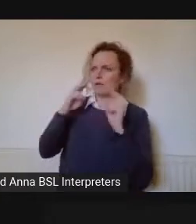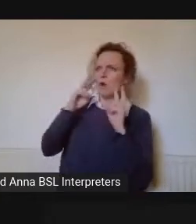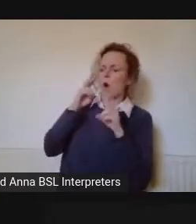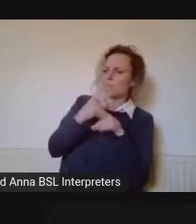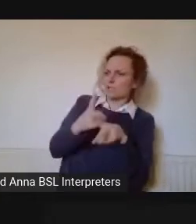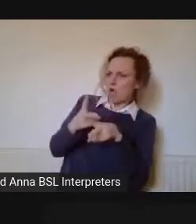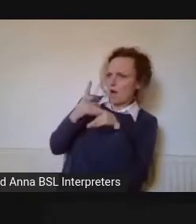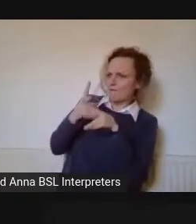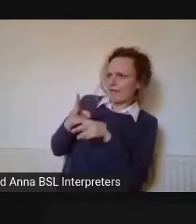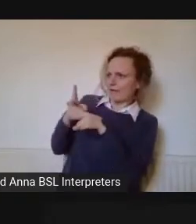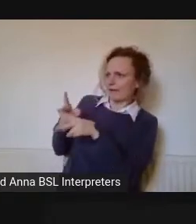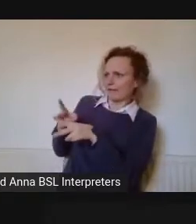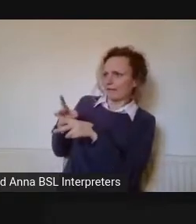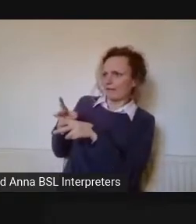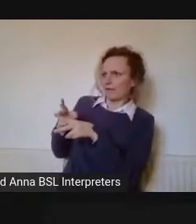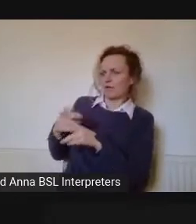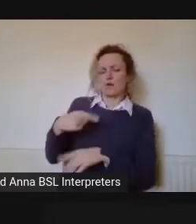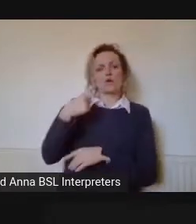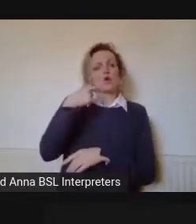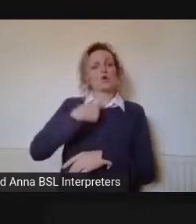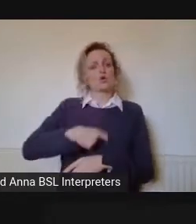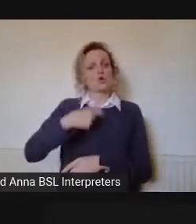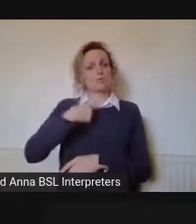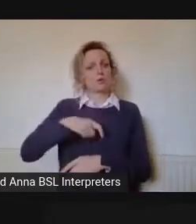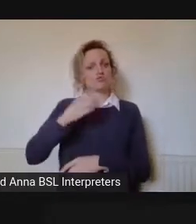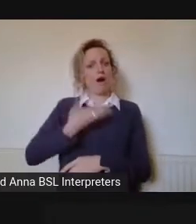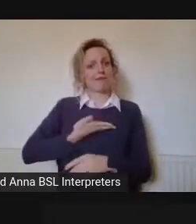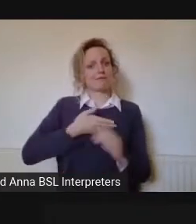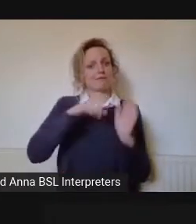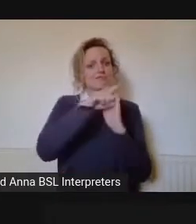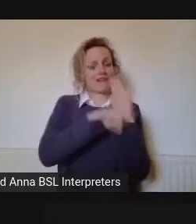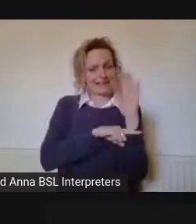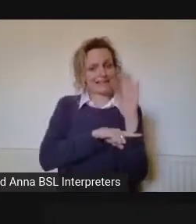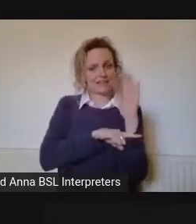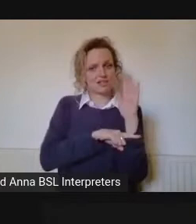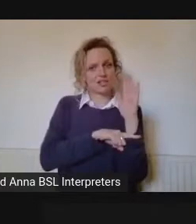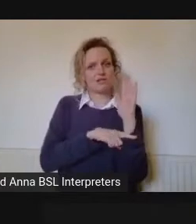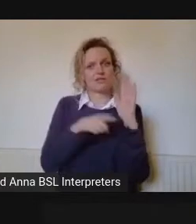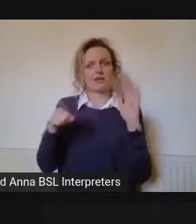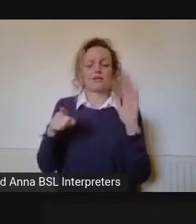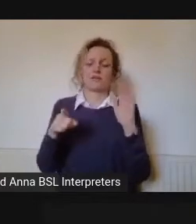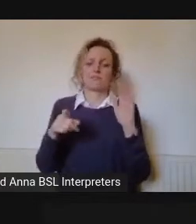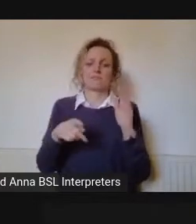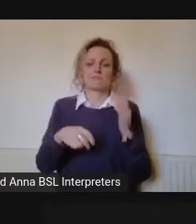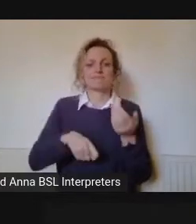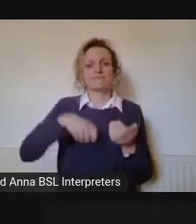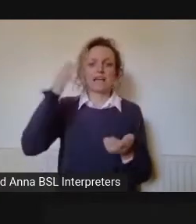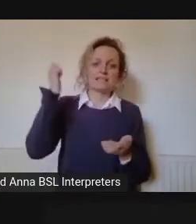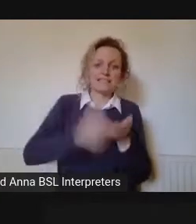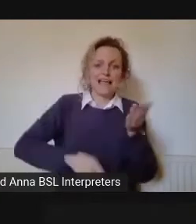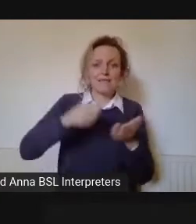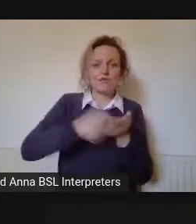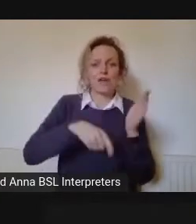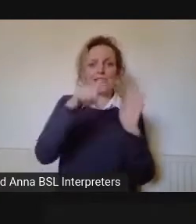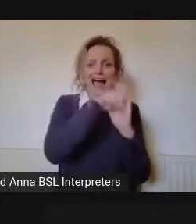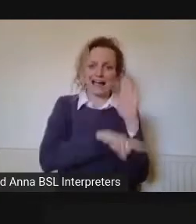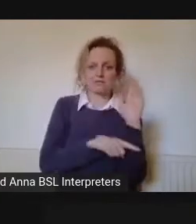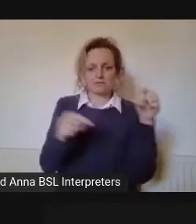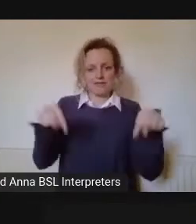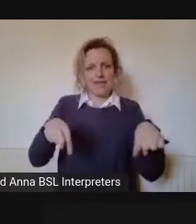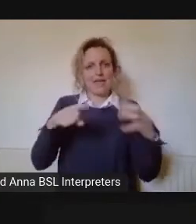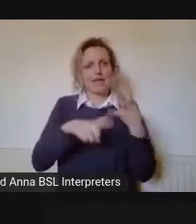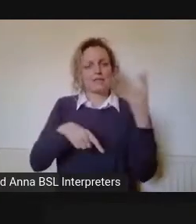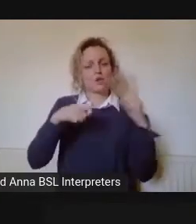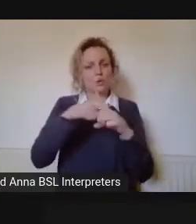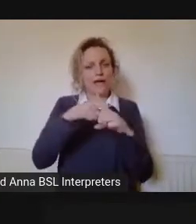rights regulations, and in particular the Modern Slavery Act here in the UK, and specifically